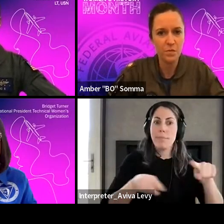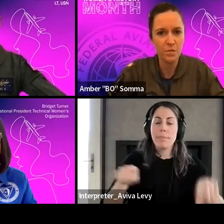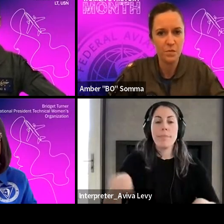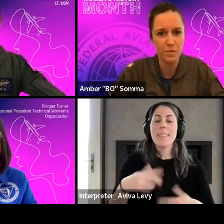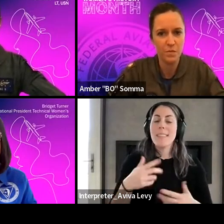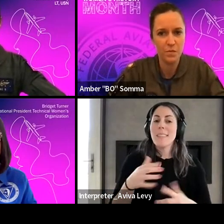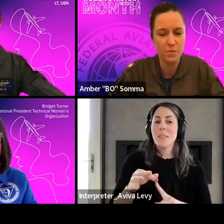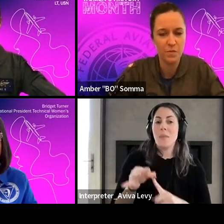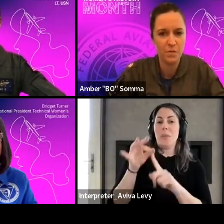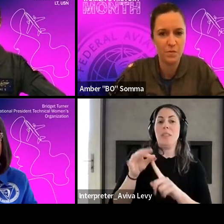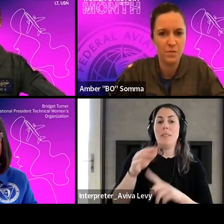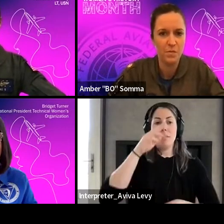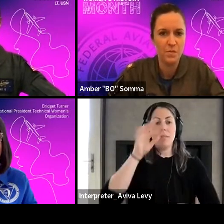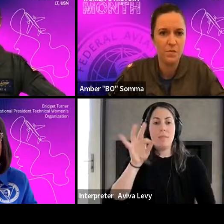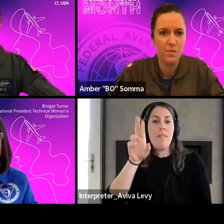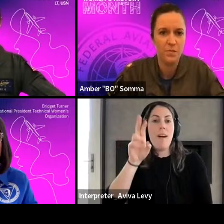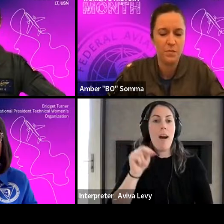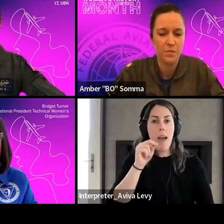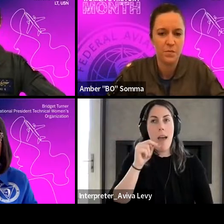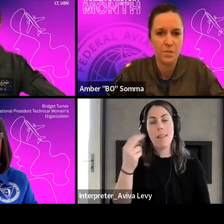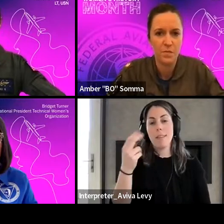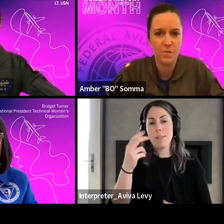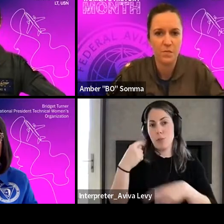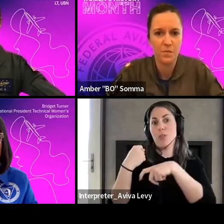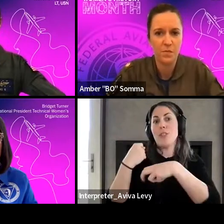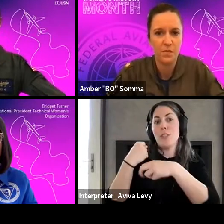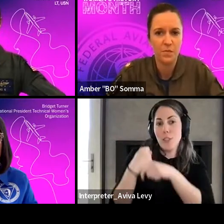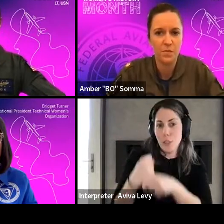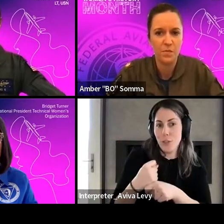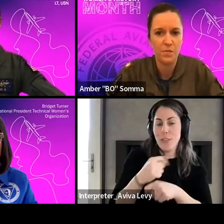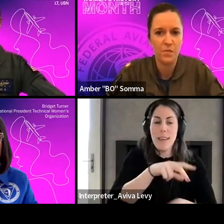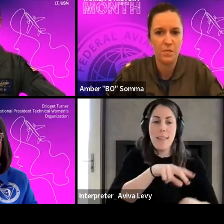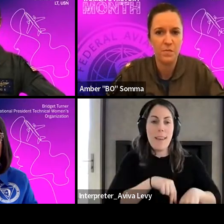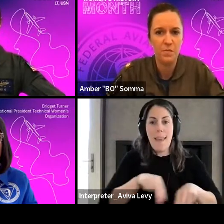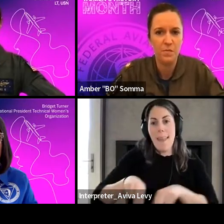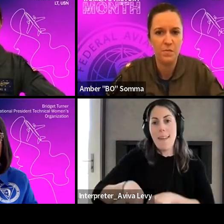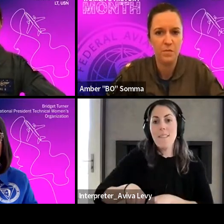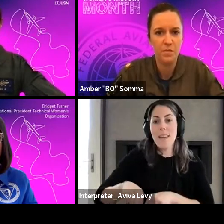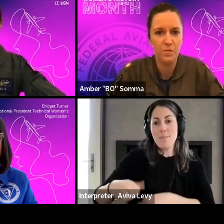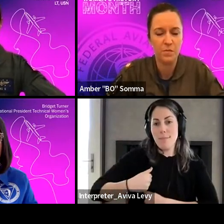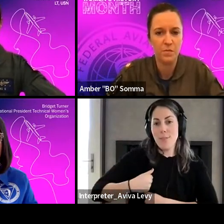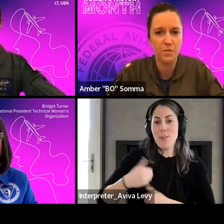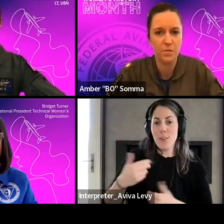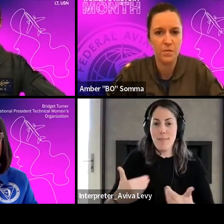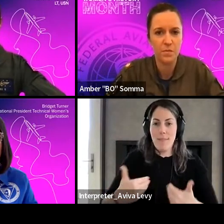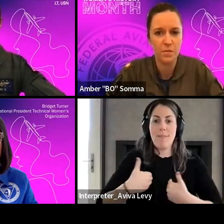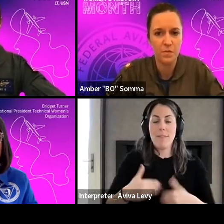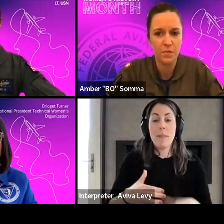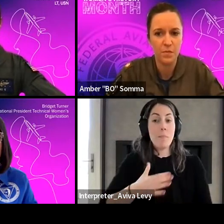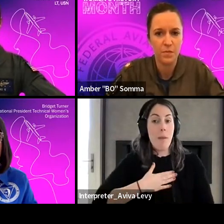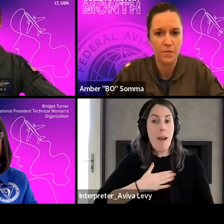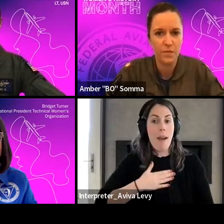tradition that the Navy and the military in general has. So my call